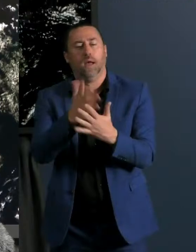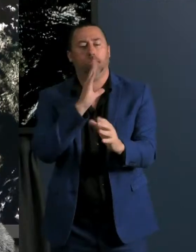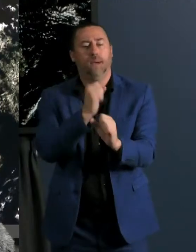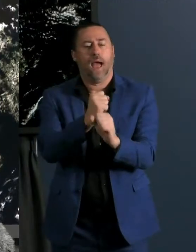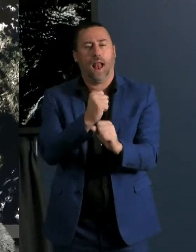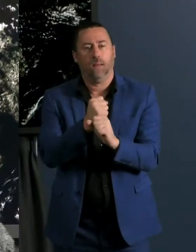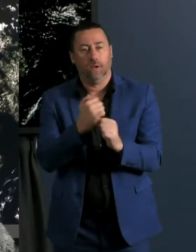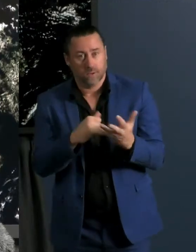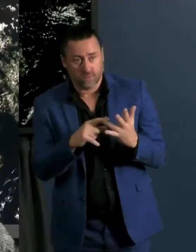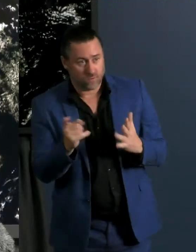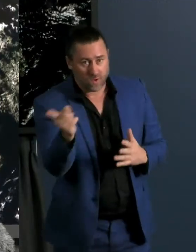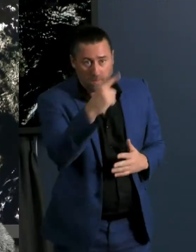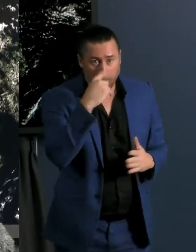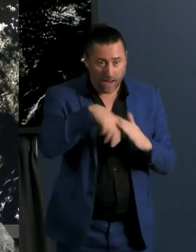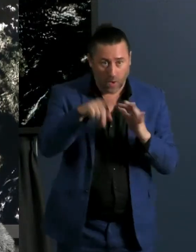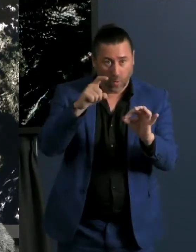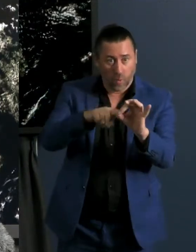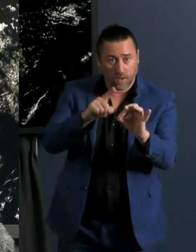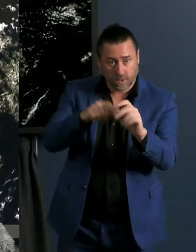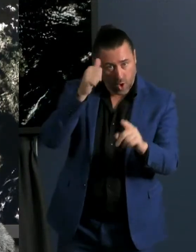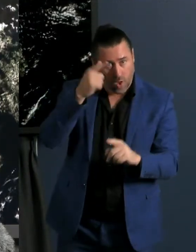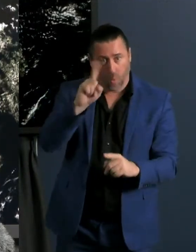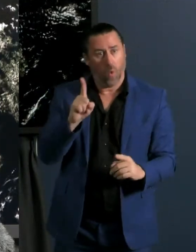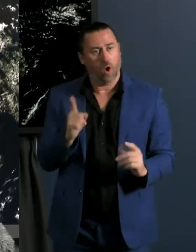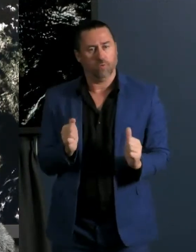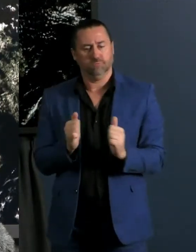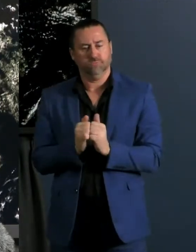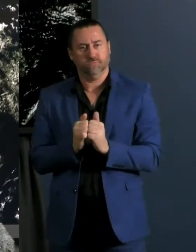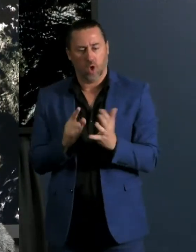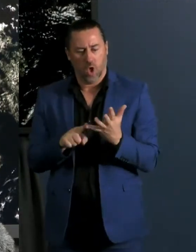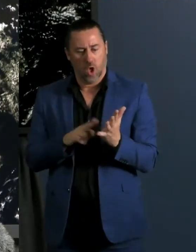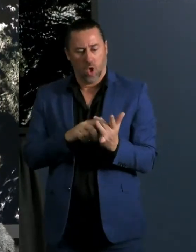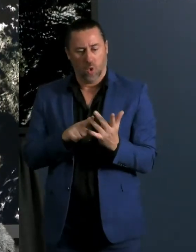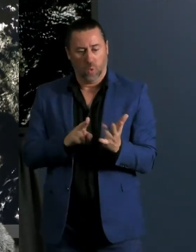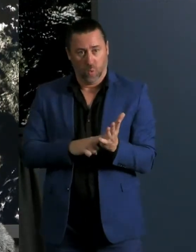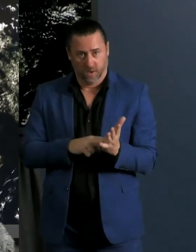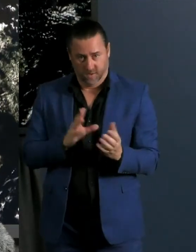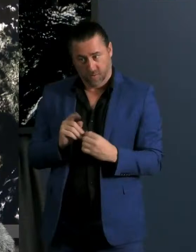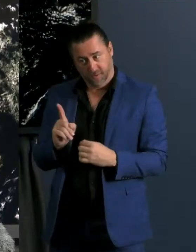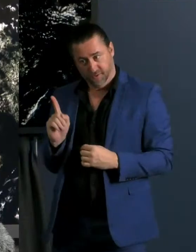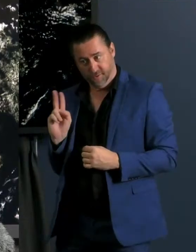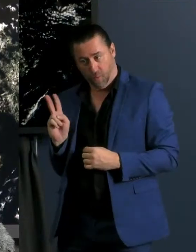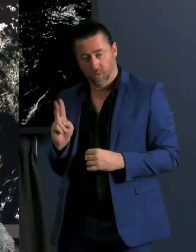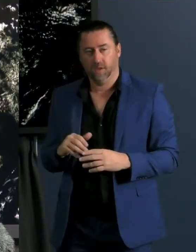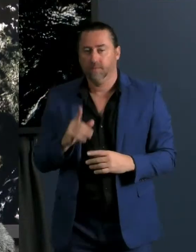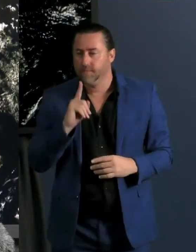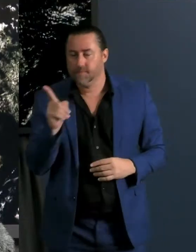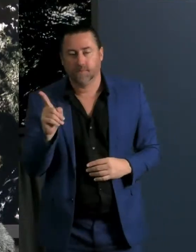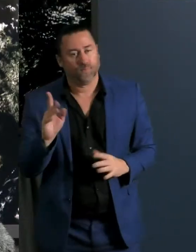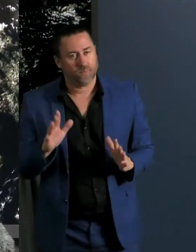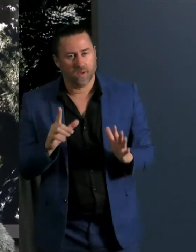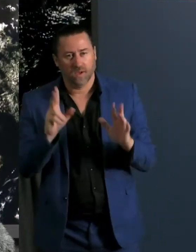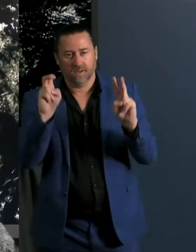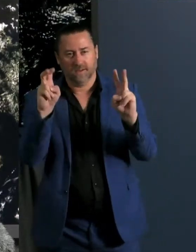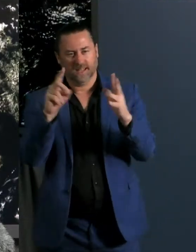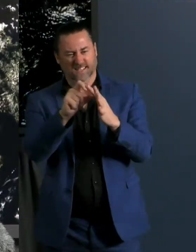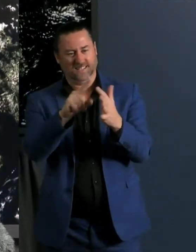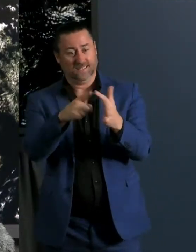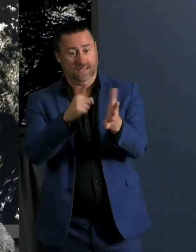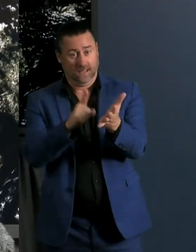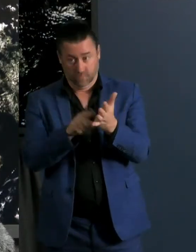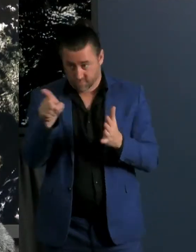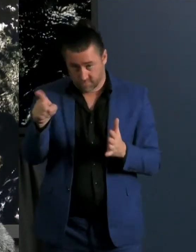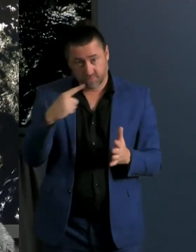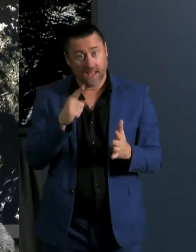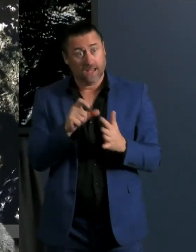that Queenslanders understand what deal has been done between the only deal, if you want to characterise it as